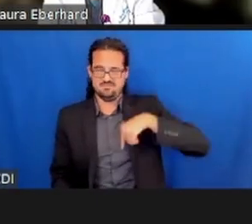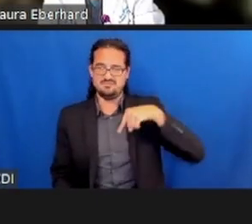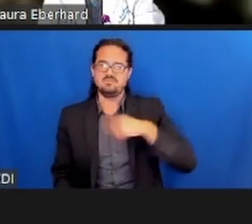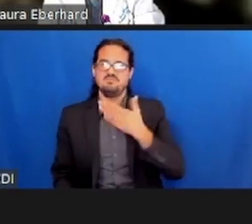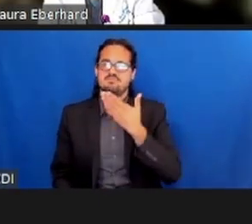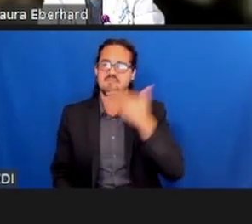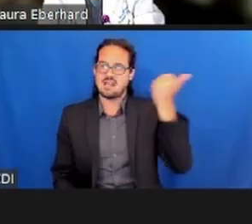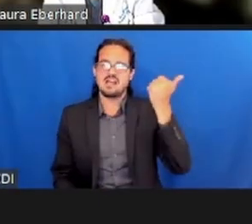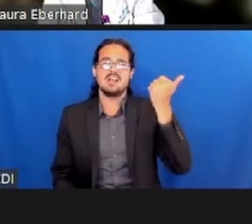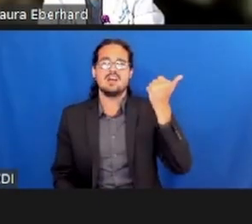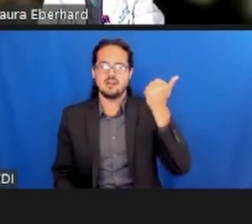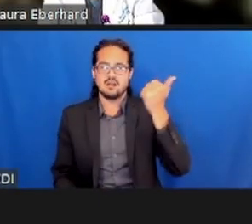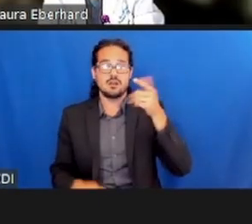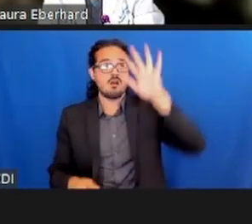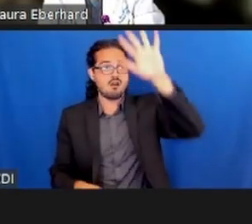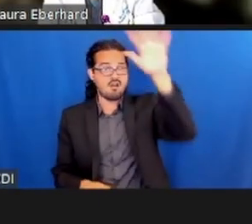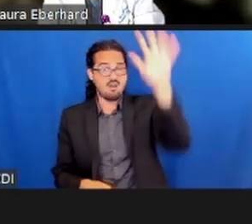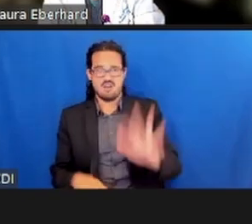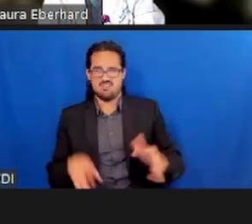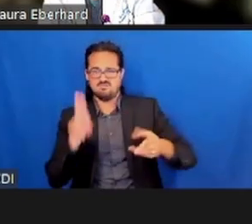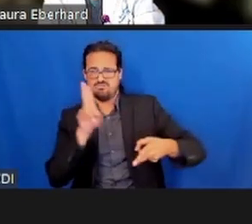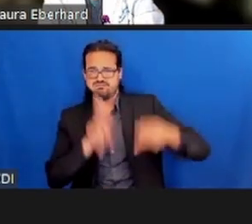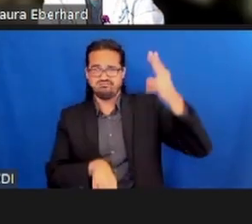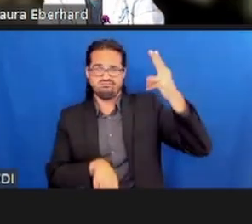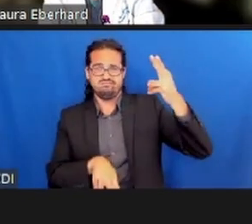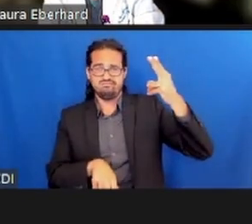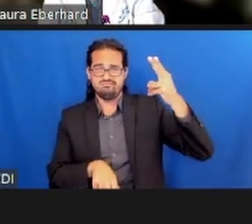rates nationally. Next slide, please.